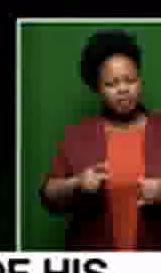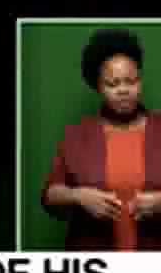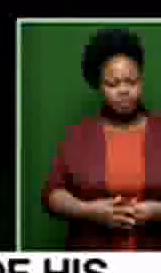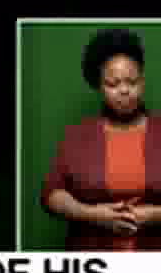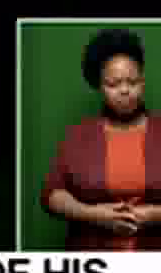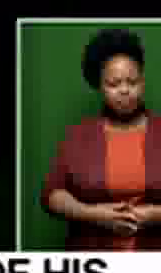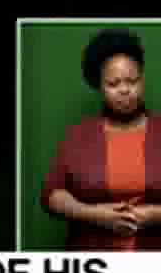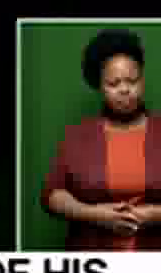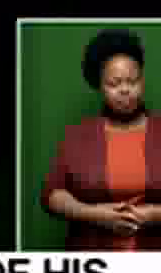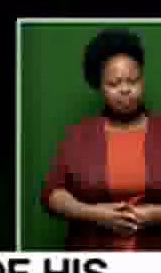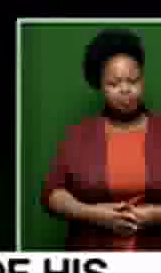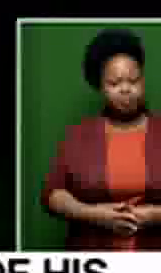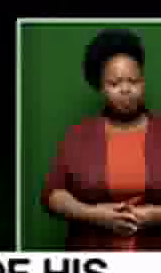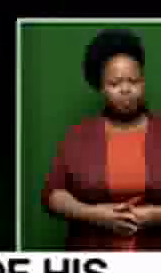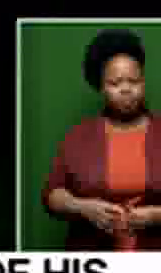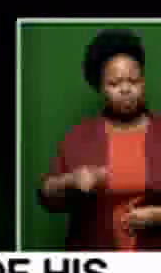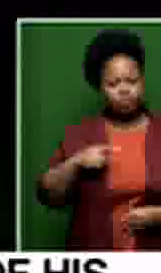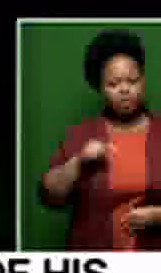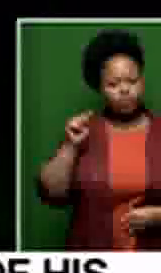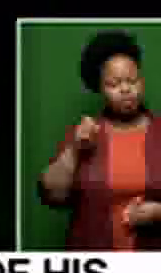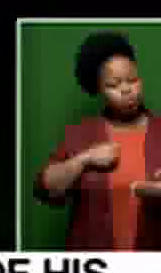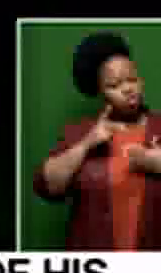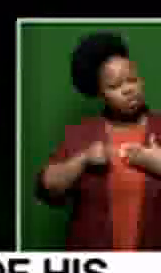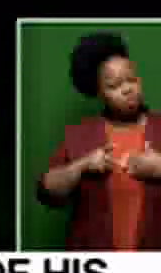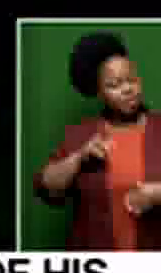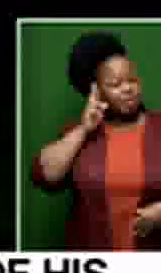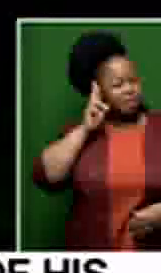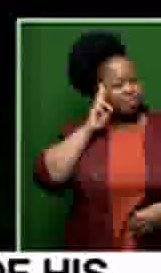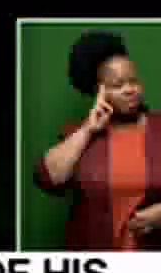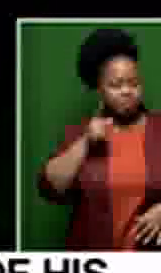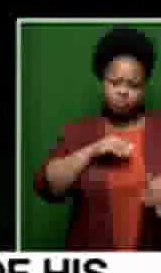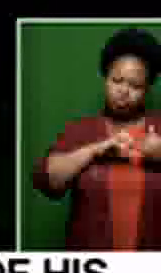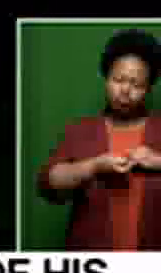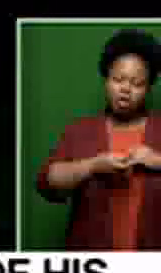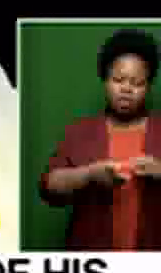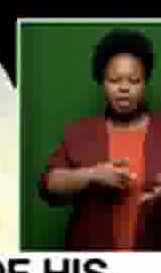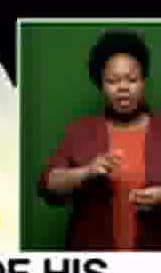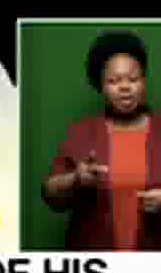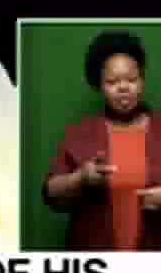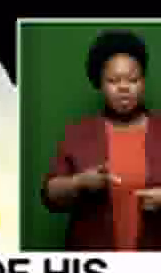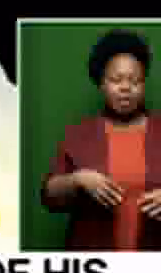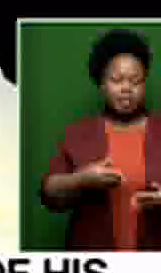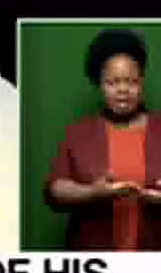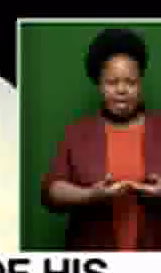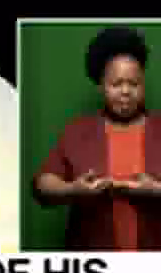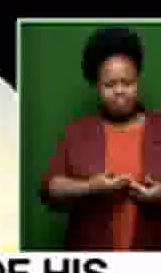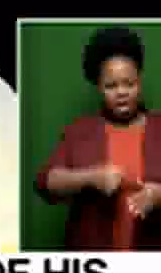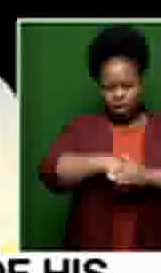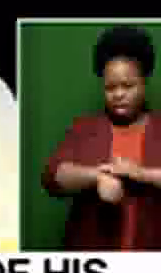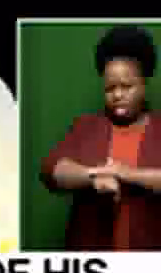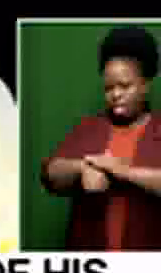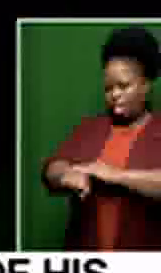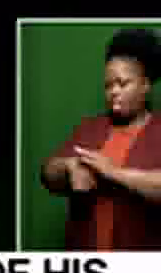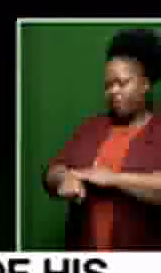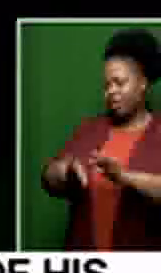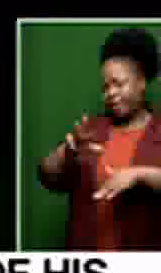give a disclaimer for this project is, don't forget to pull out. I'm not trying to have another baby boom in the next 9